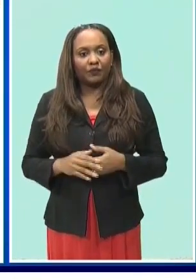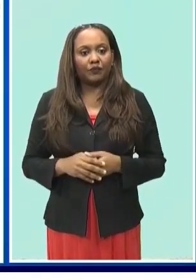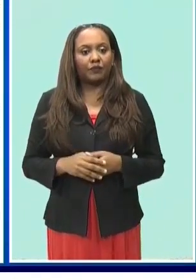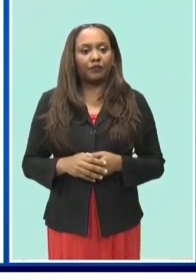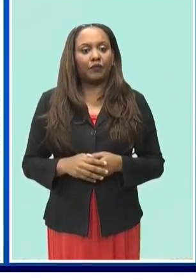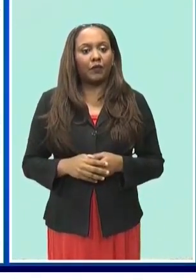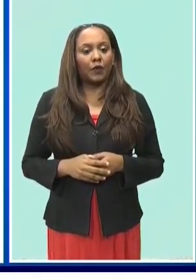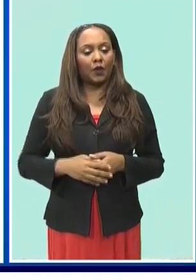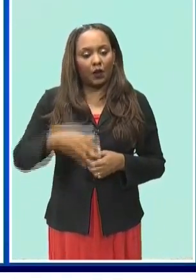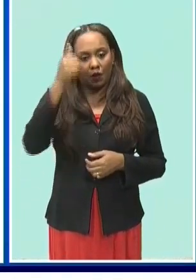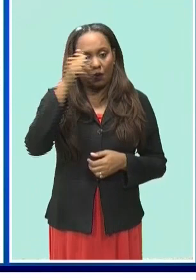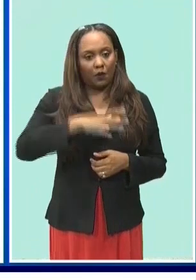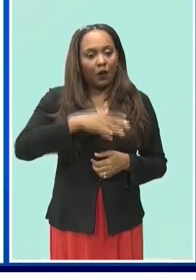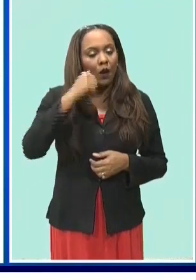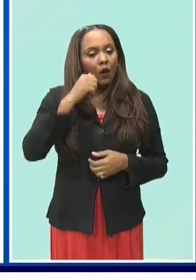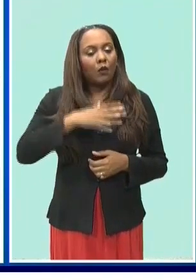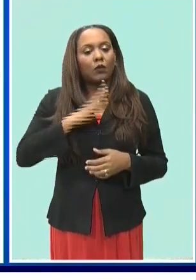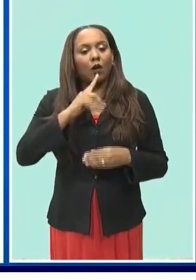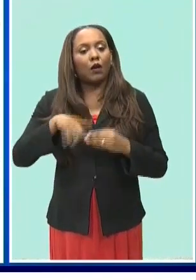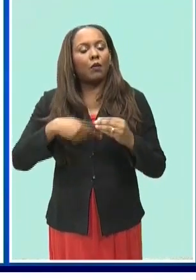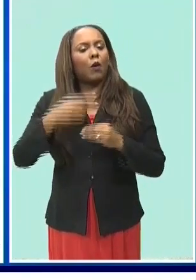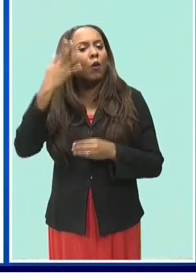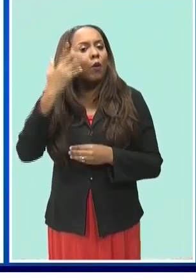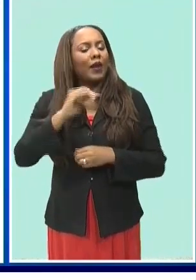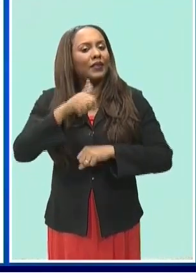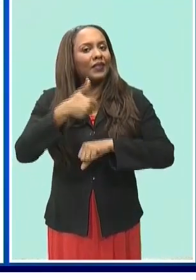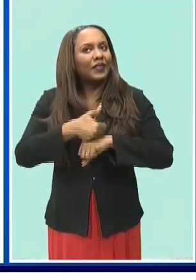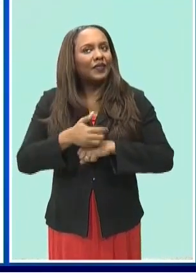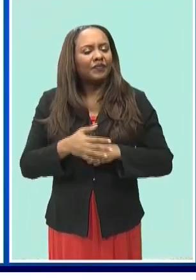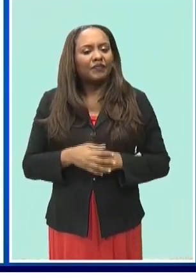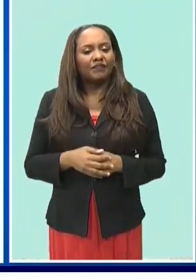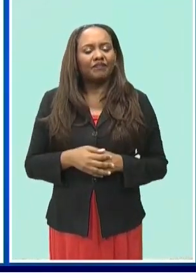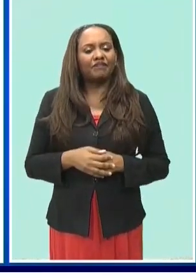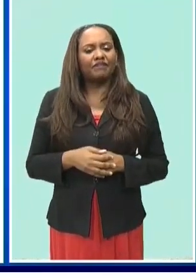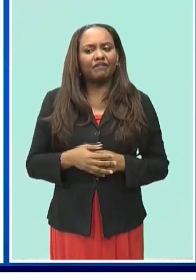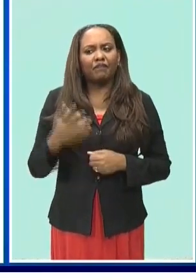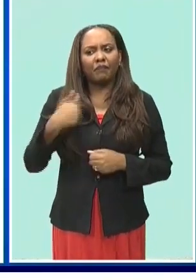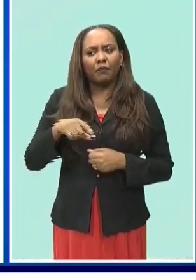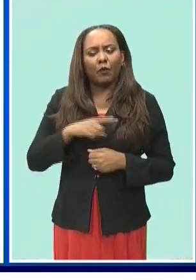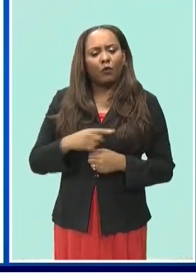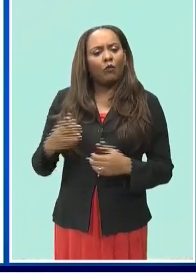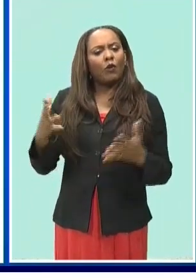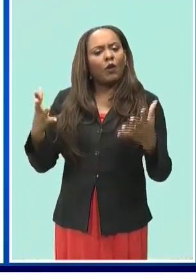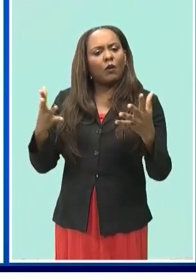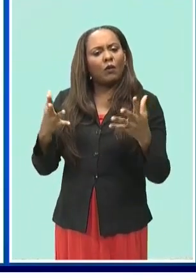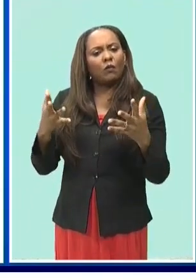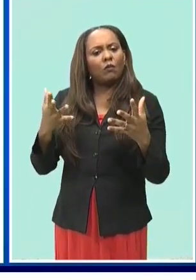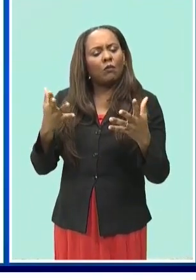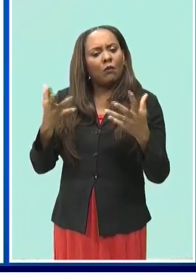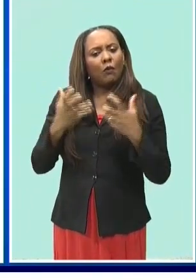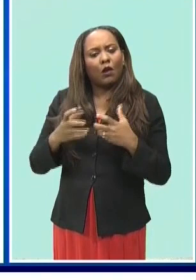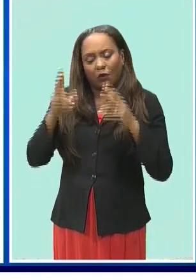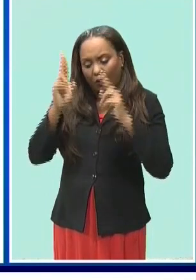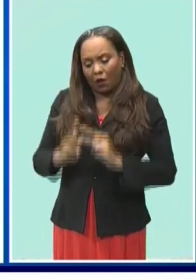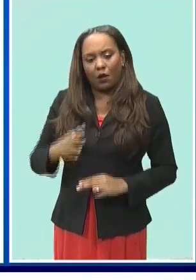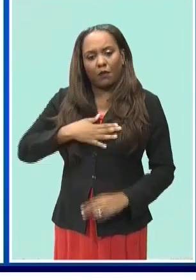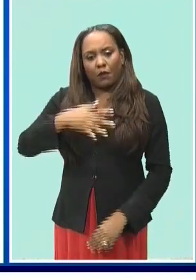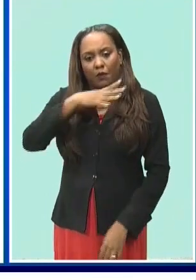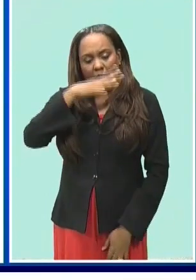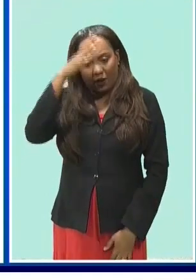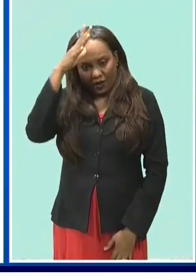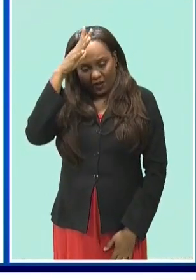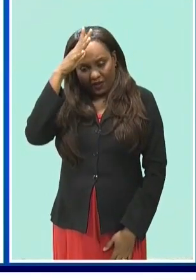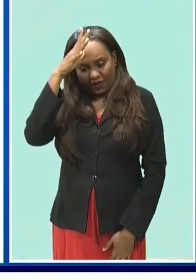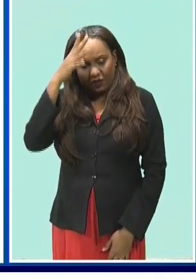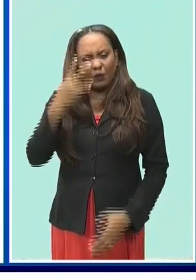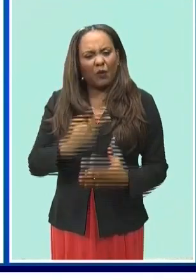rationale for establishing the charity. Its main purpose is to carry out the collective desire of my parents, Oliver and Janet St. John. They